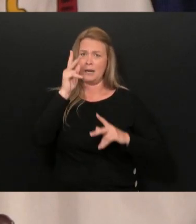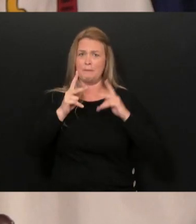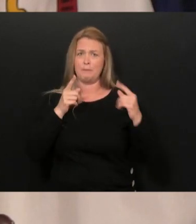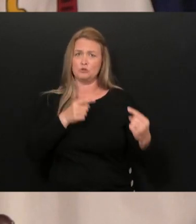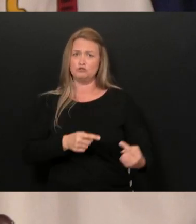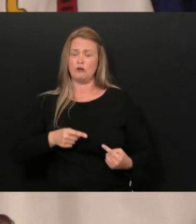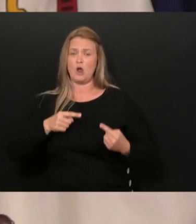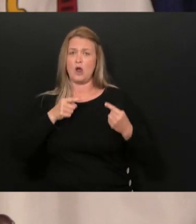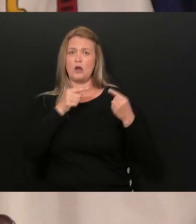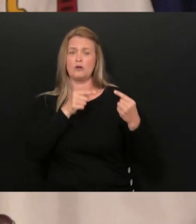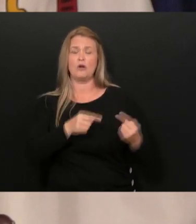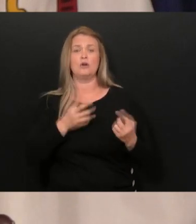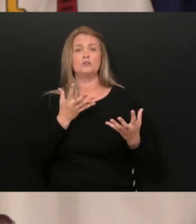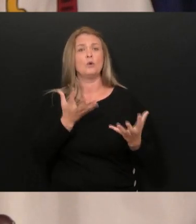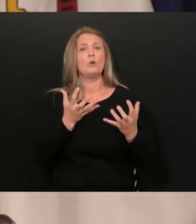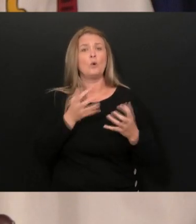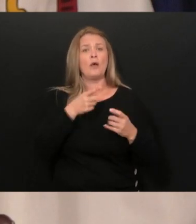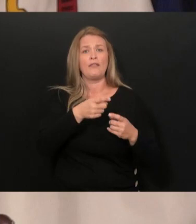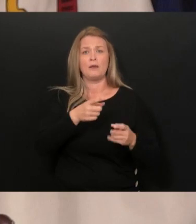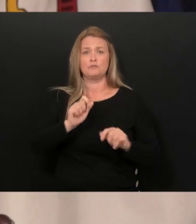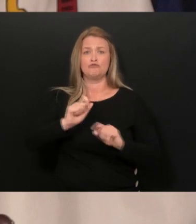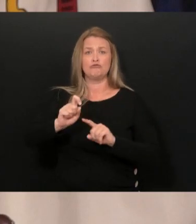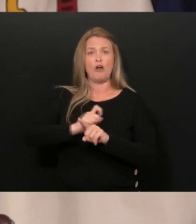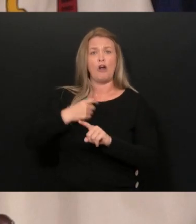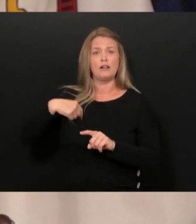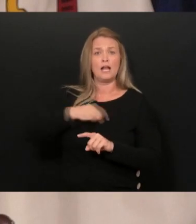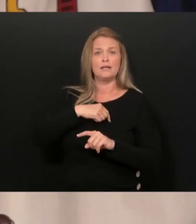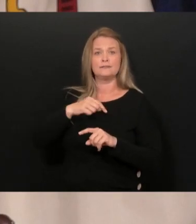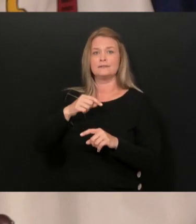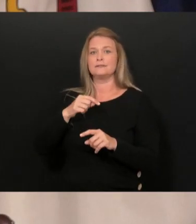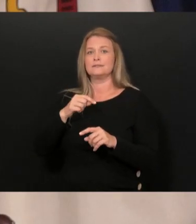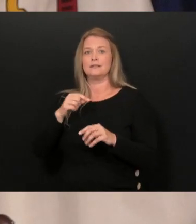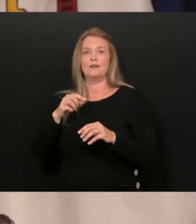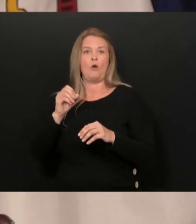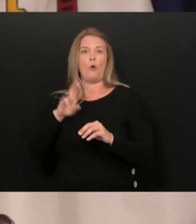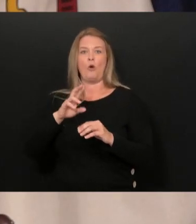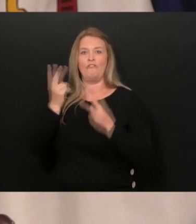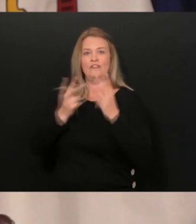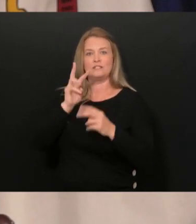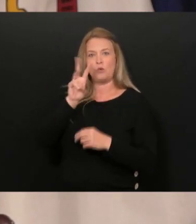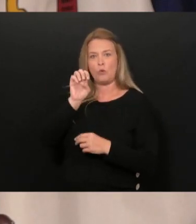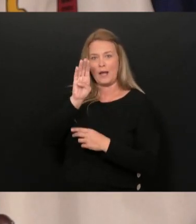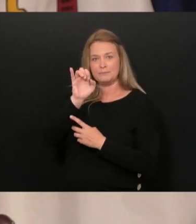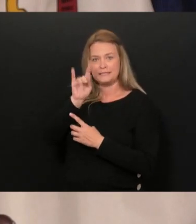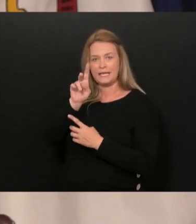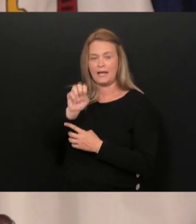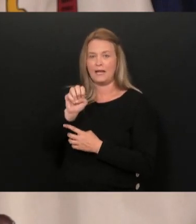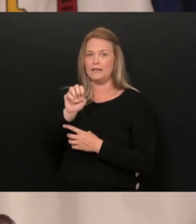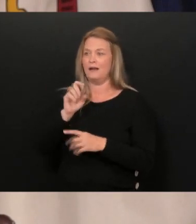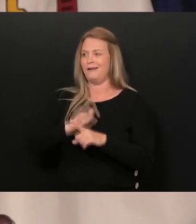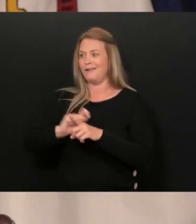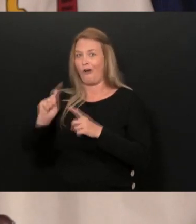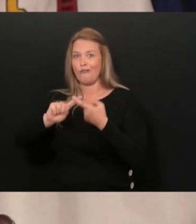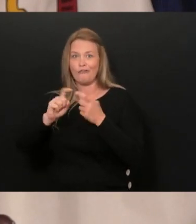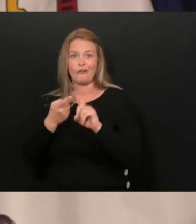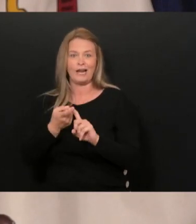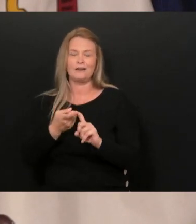we welcome them to call us on our website or call somebody. I mean, it's a tough time, and